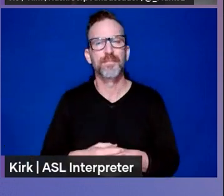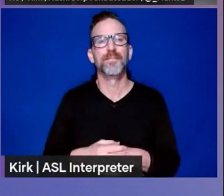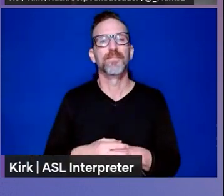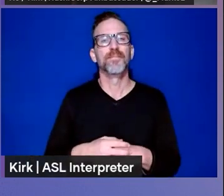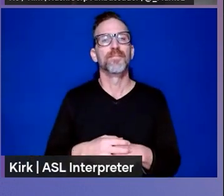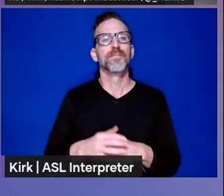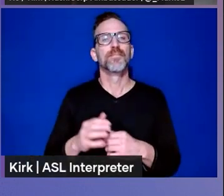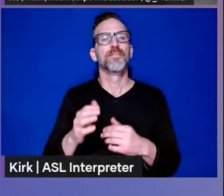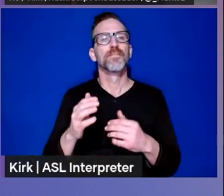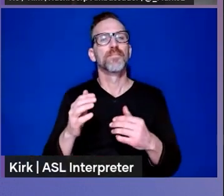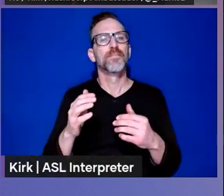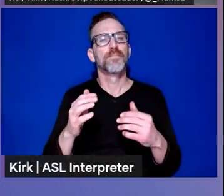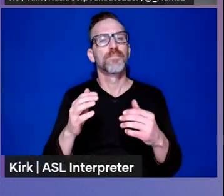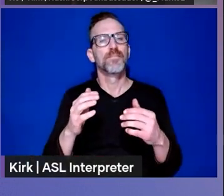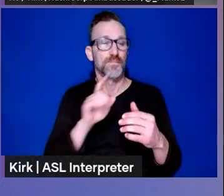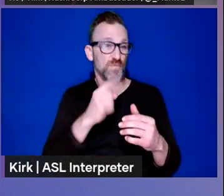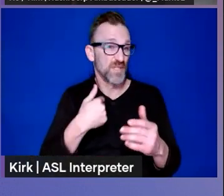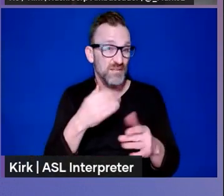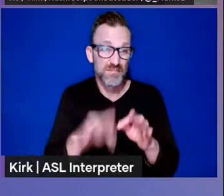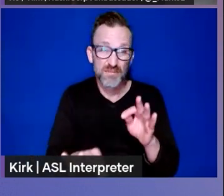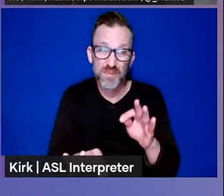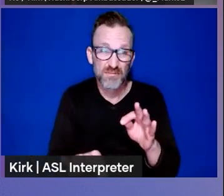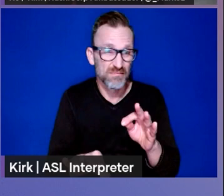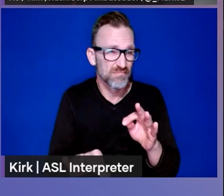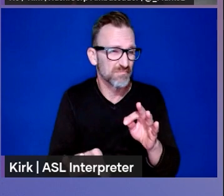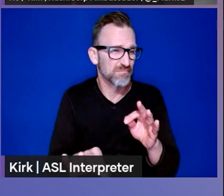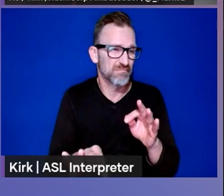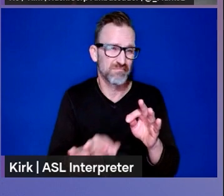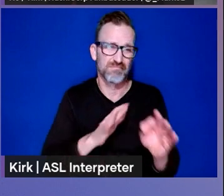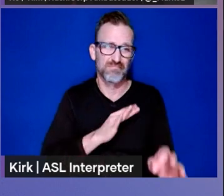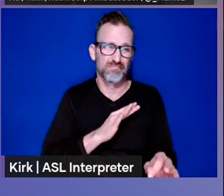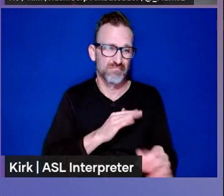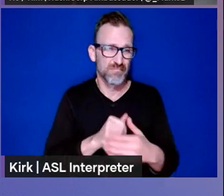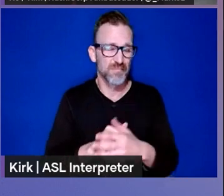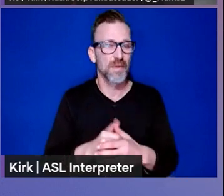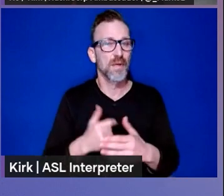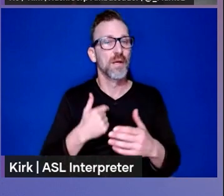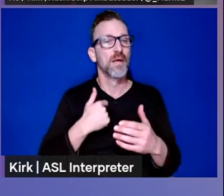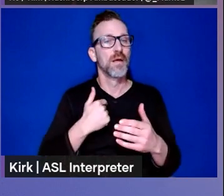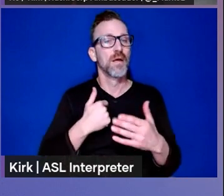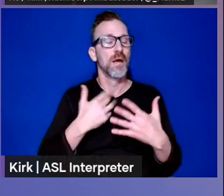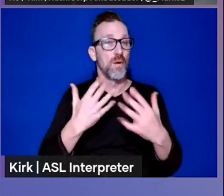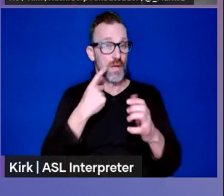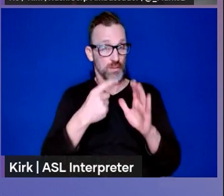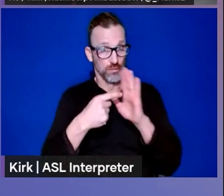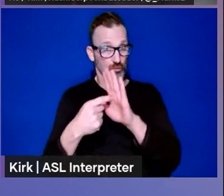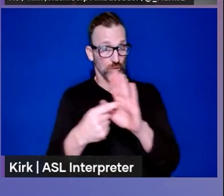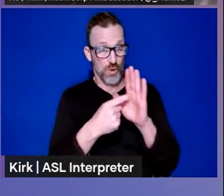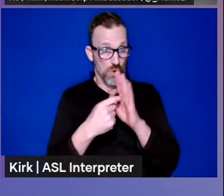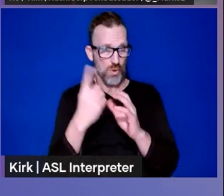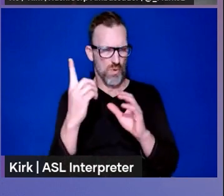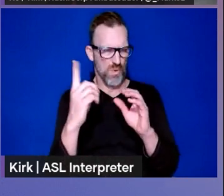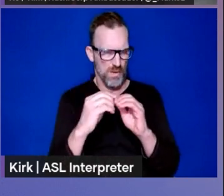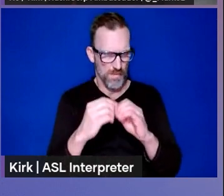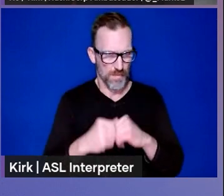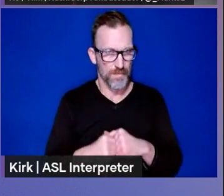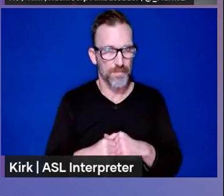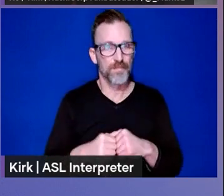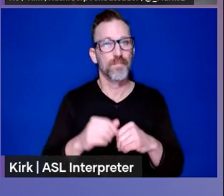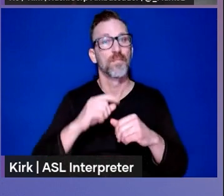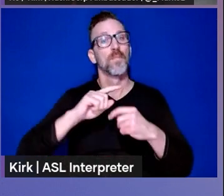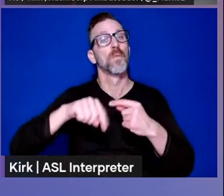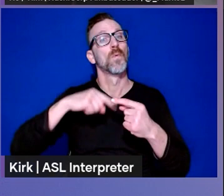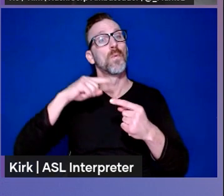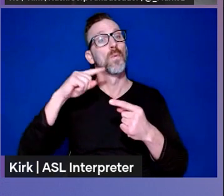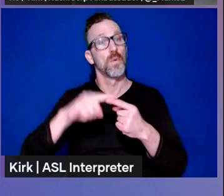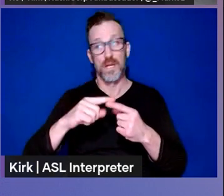it's really as simple as that. And the only thing that I want to show you is Once you're done, once everything is